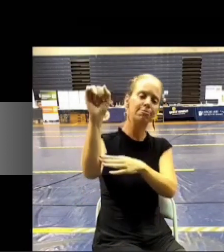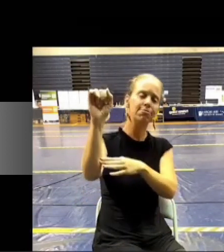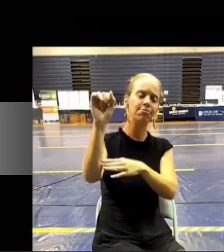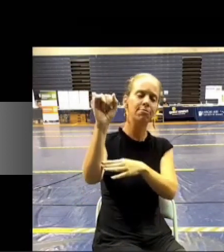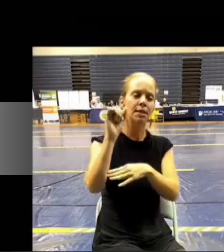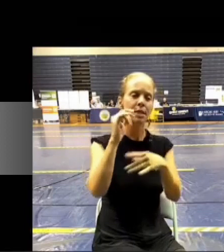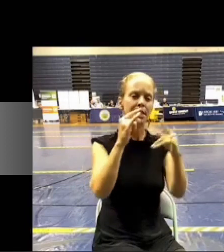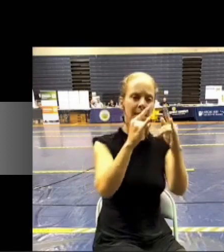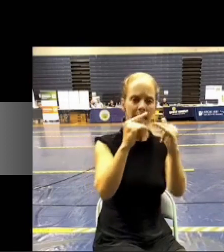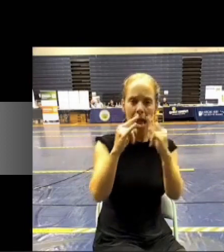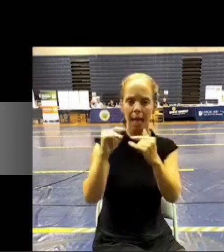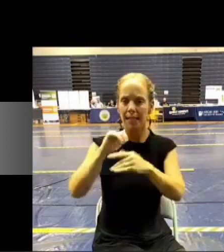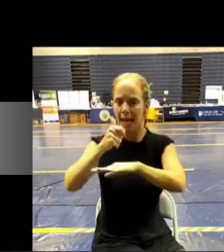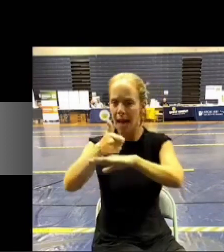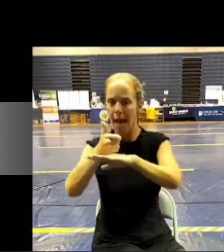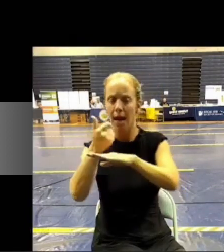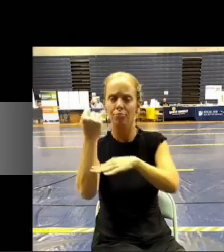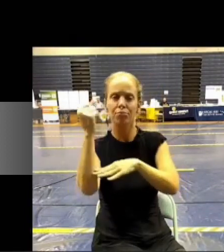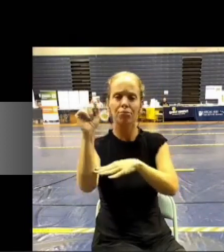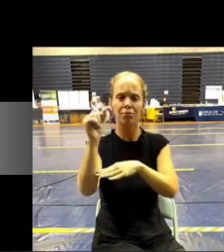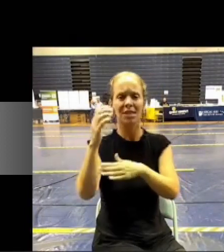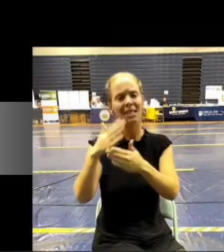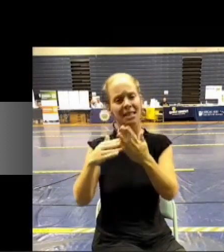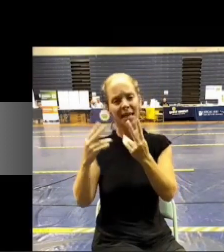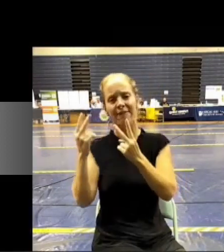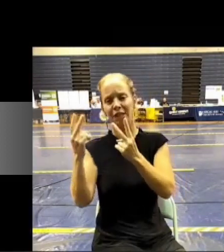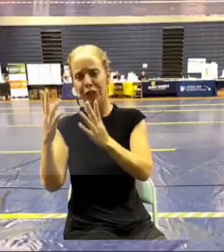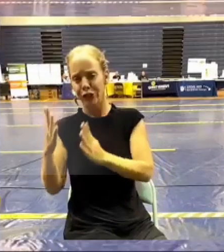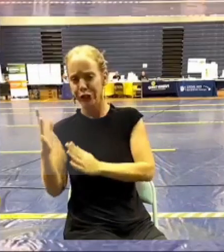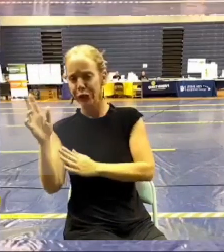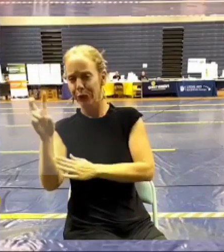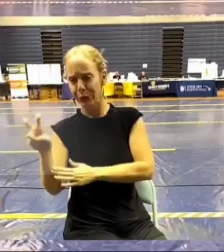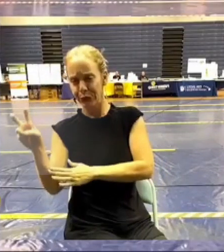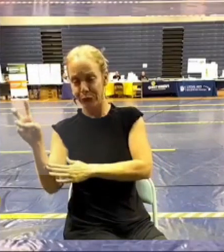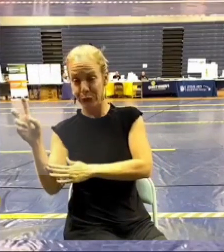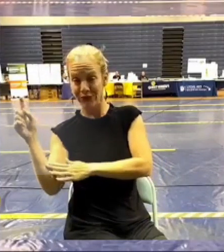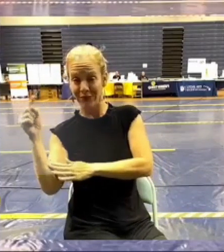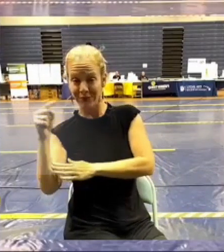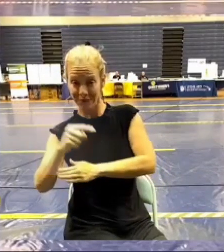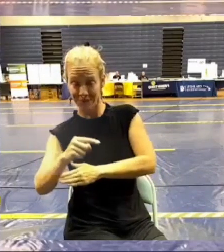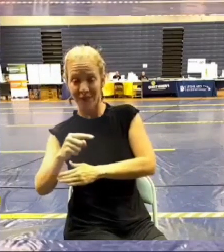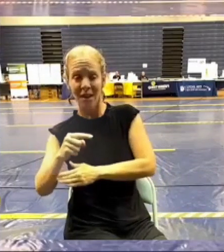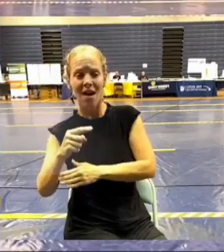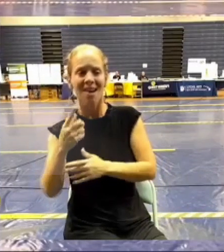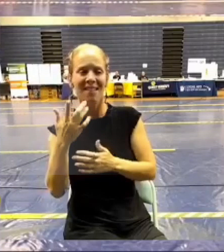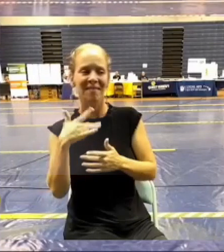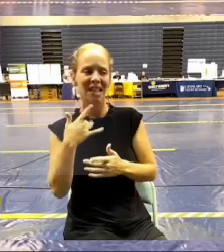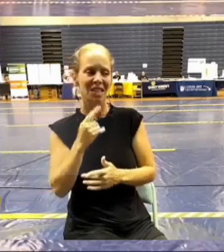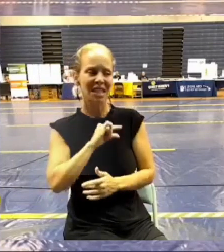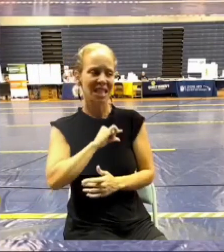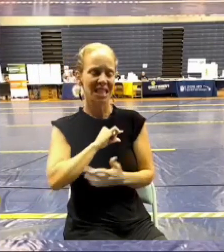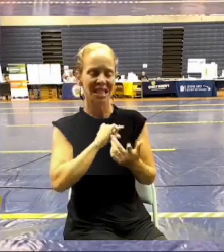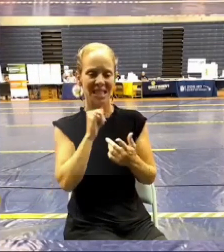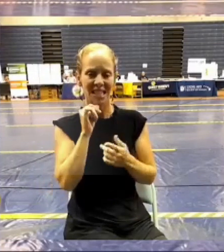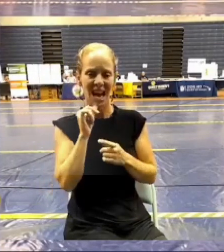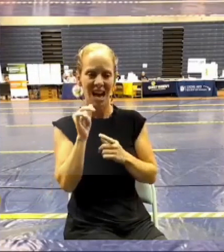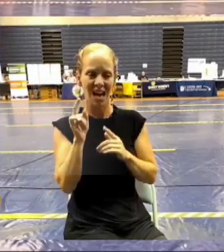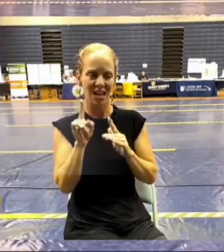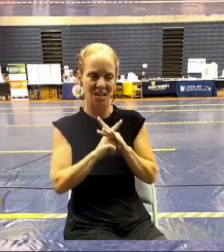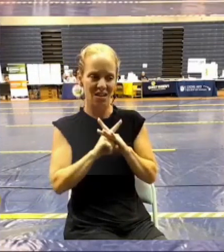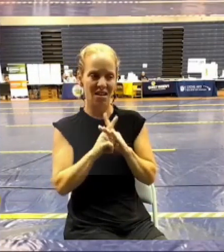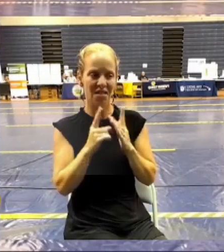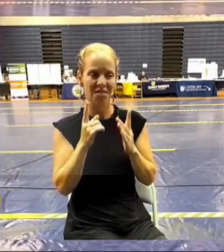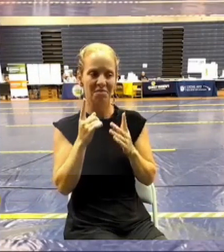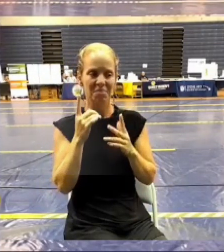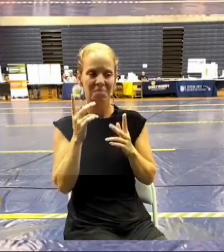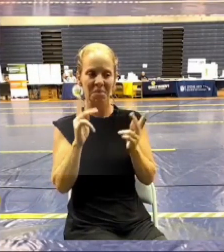like they shouldn't be here, or almost feeling guilty for coming to Maui. And I've heard that from other businesses as well. Visitors are saying, maybe we shouldn't have